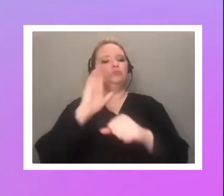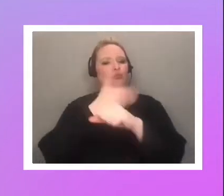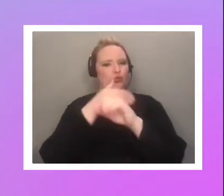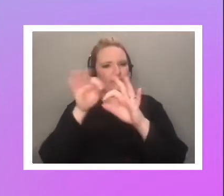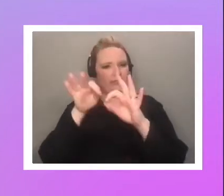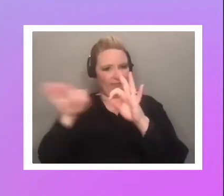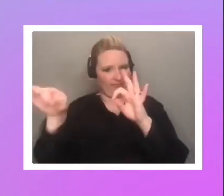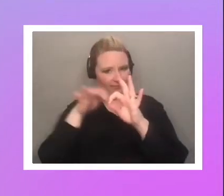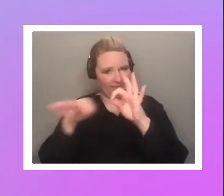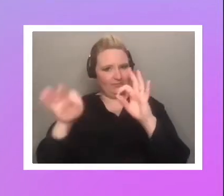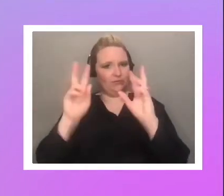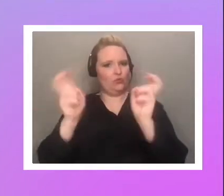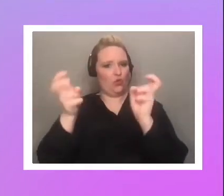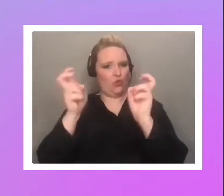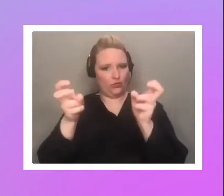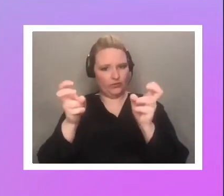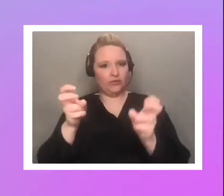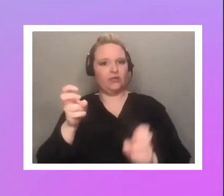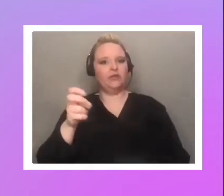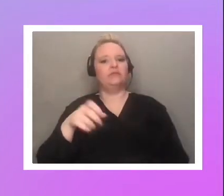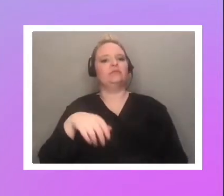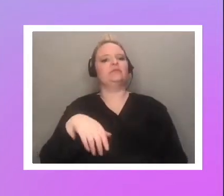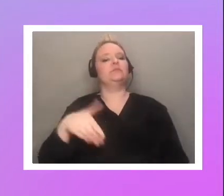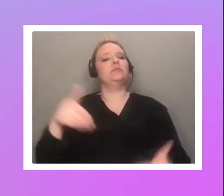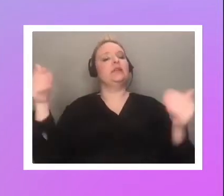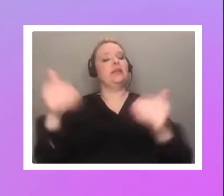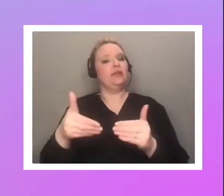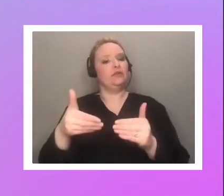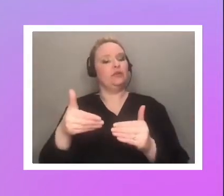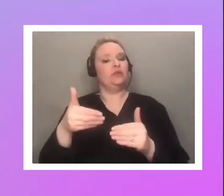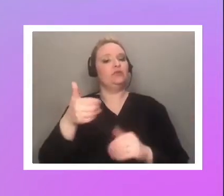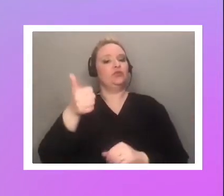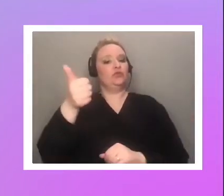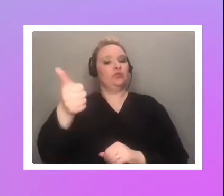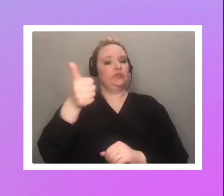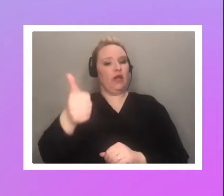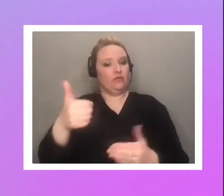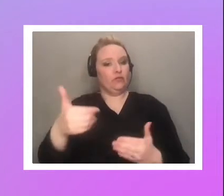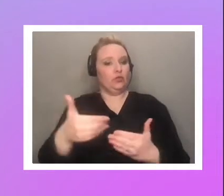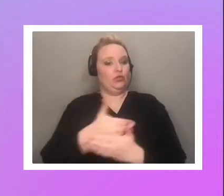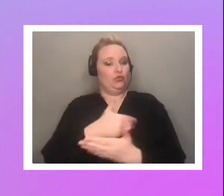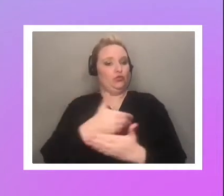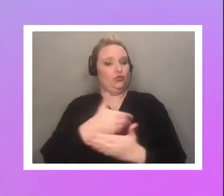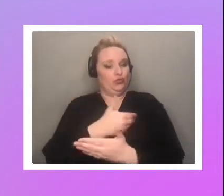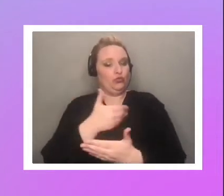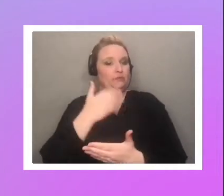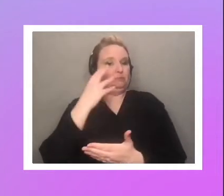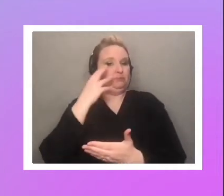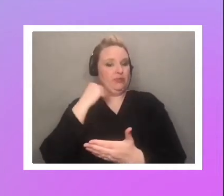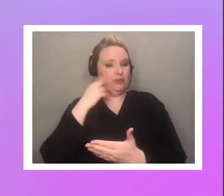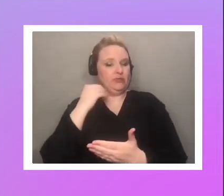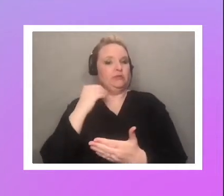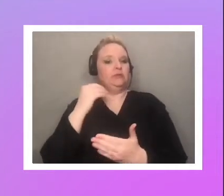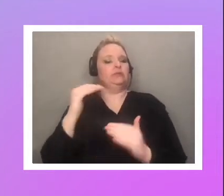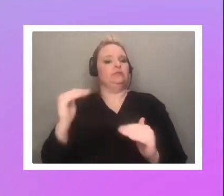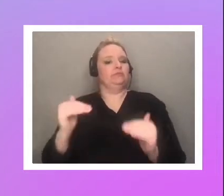And on the slide, it's a quote: introduce you to some new things and upgrade you. And that is